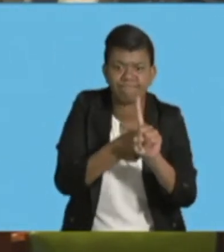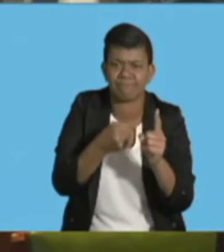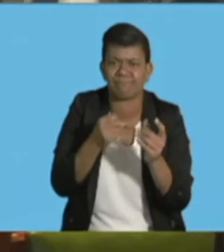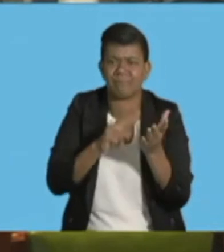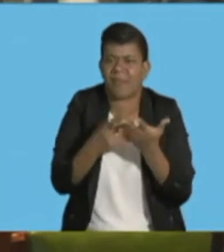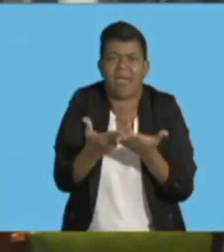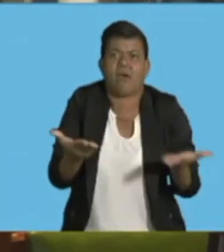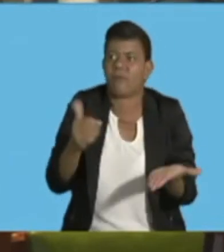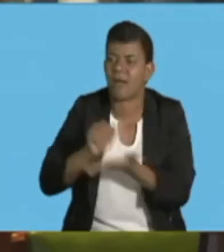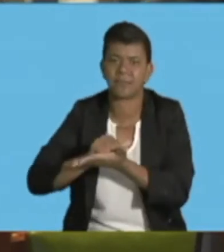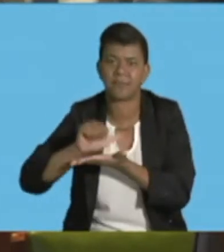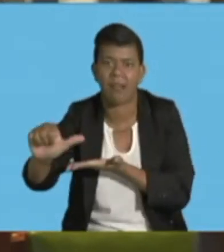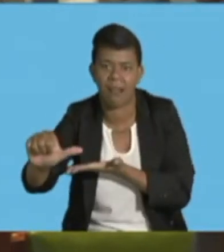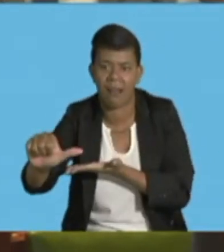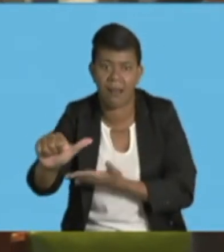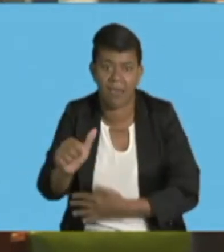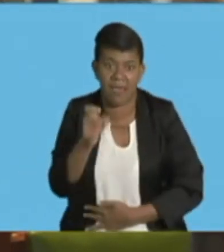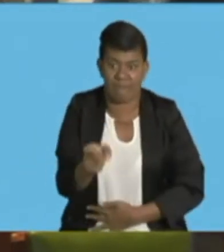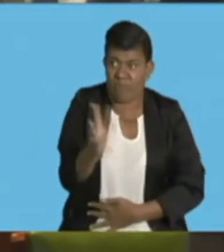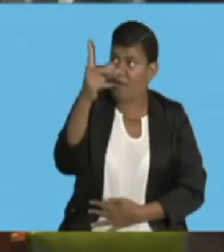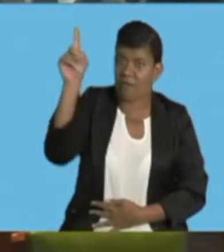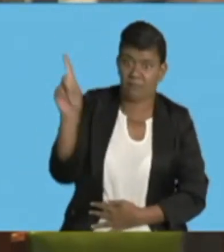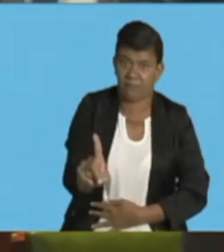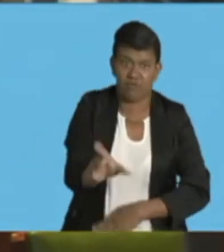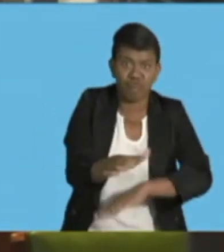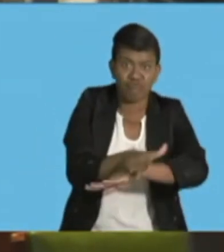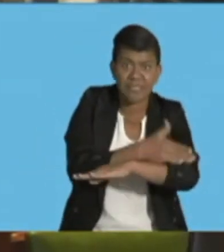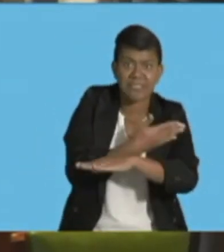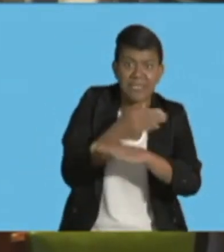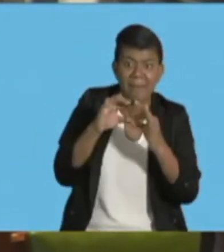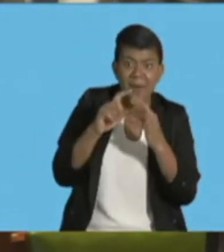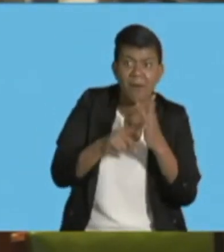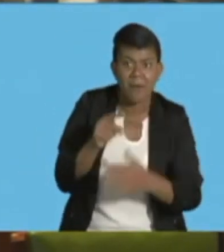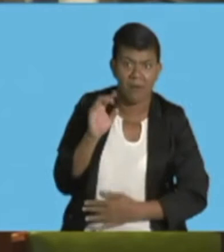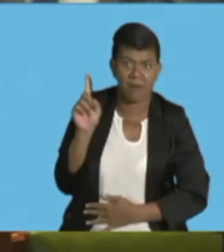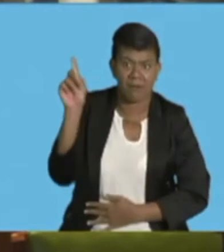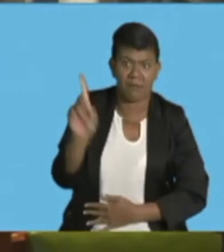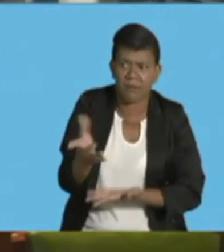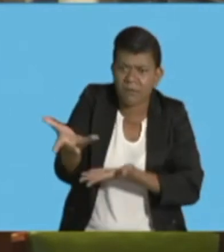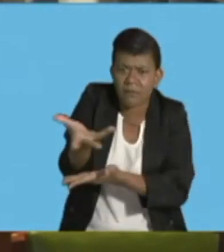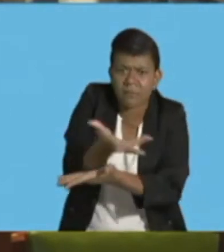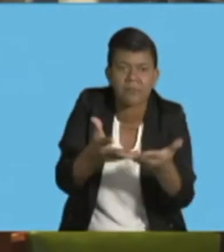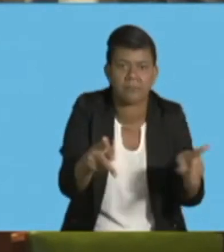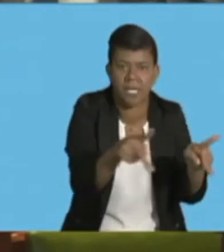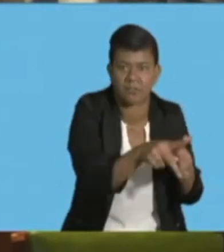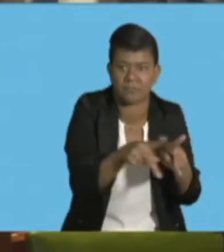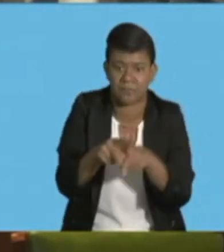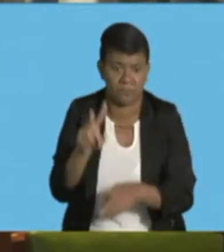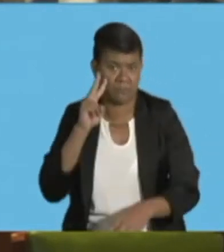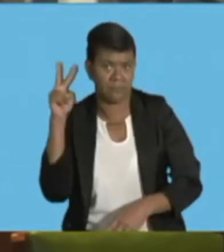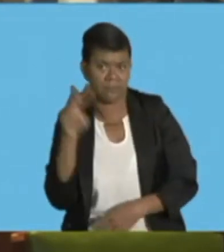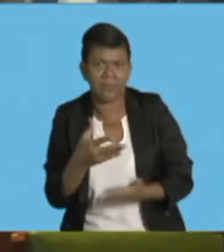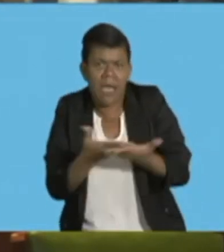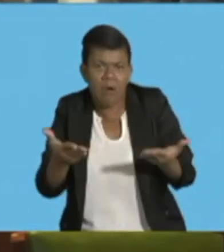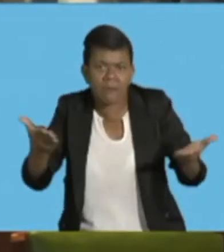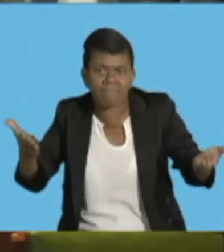a green bond that's issued, that we get the pricing right, and we're talking to the development partners to see how they can actually encourage the private sector in